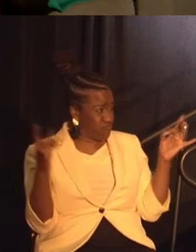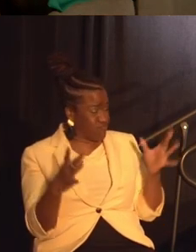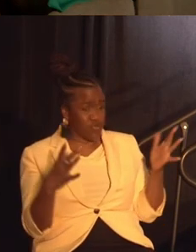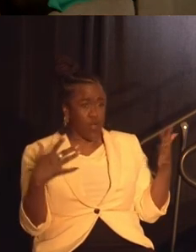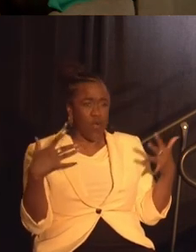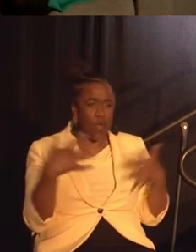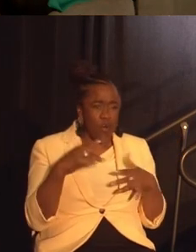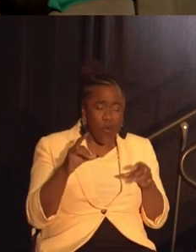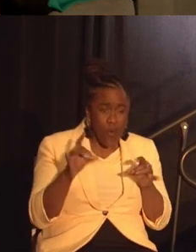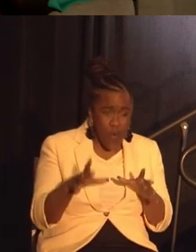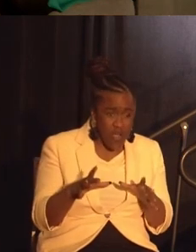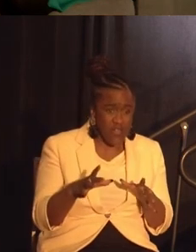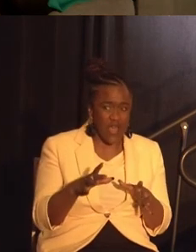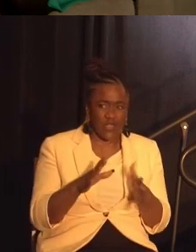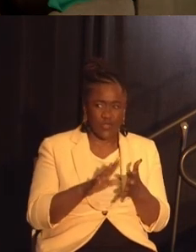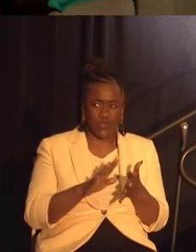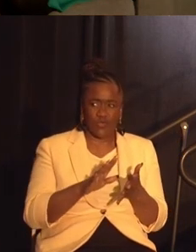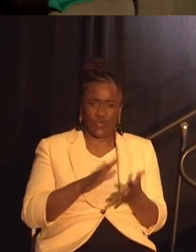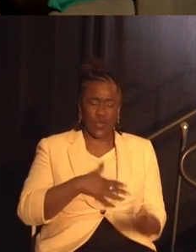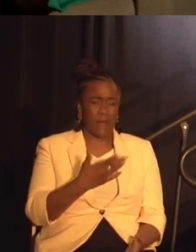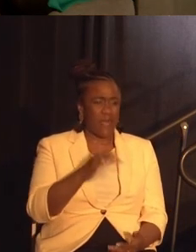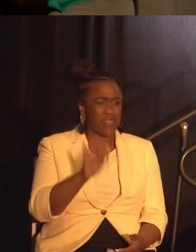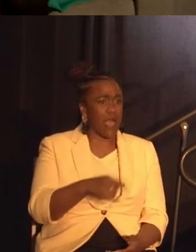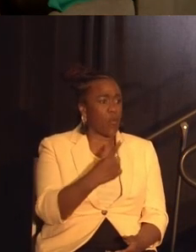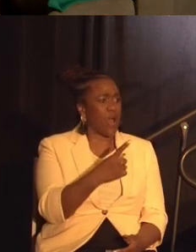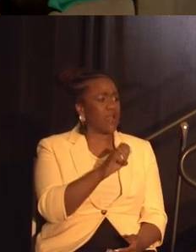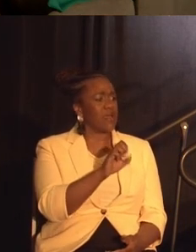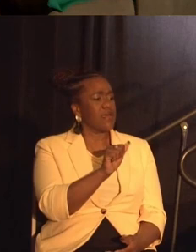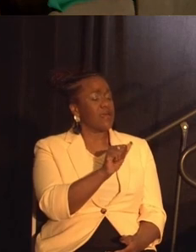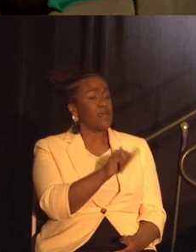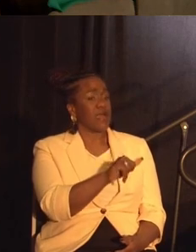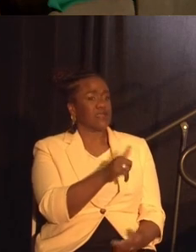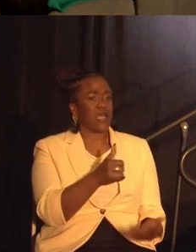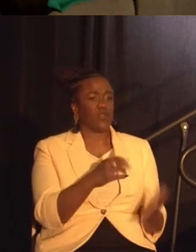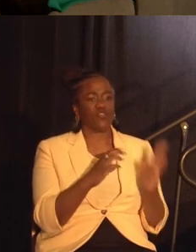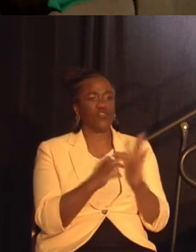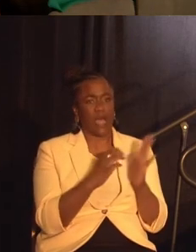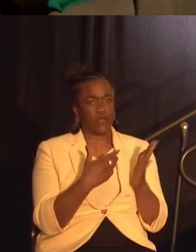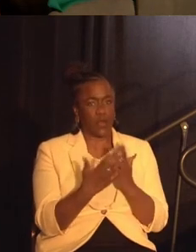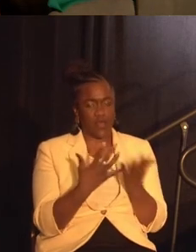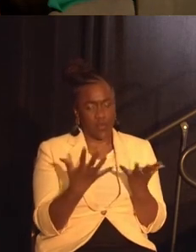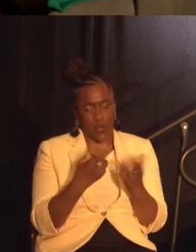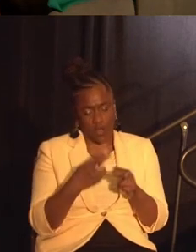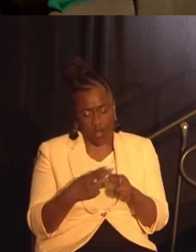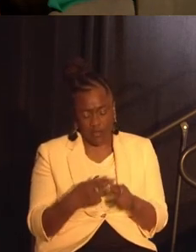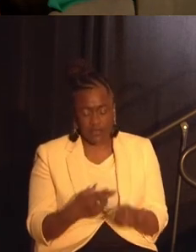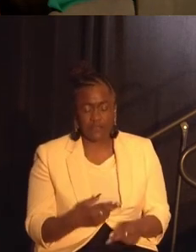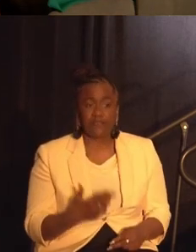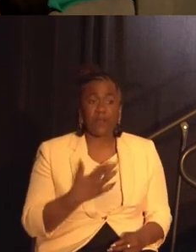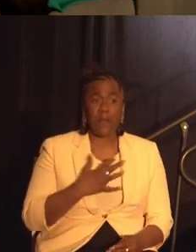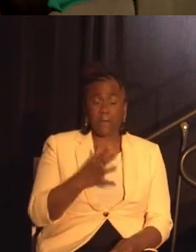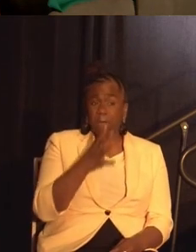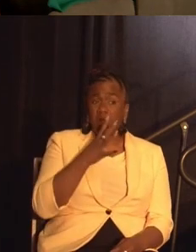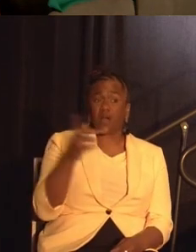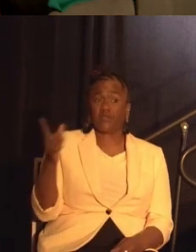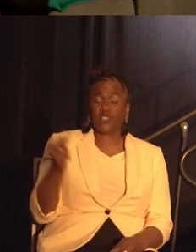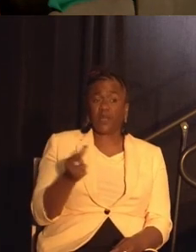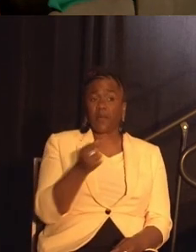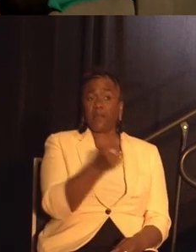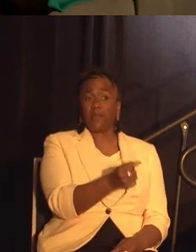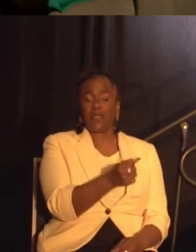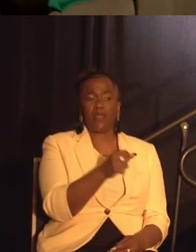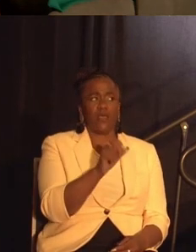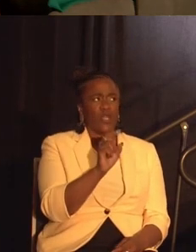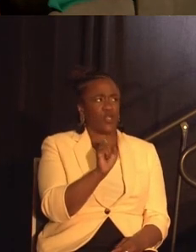admit. There's one essay in here, or chapter, whatever you want to call it, where my mom put me in